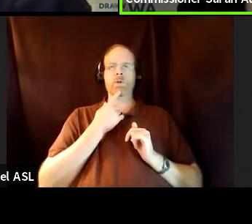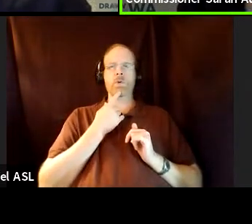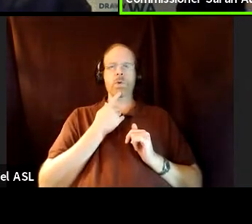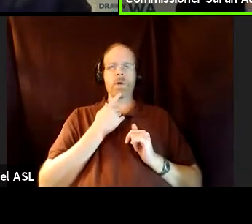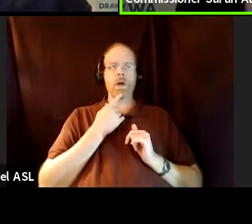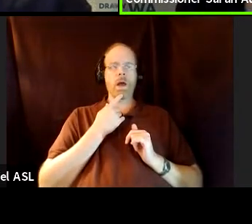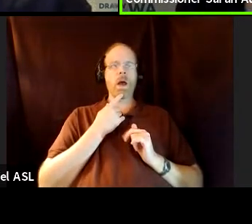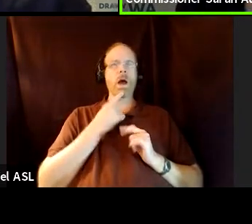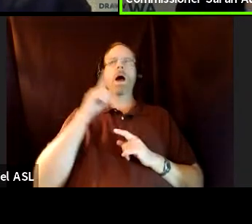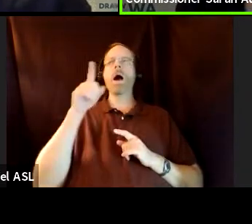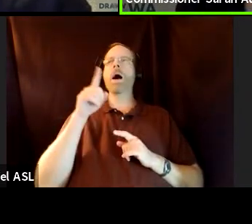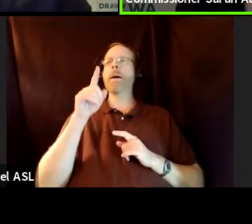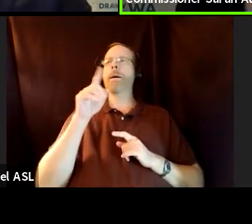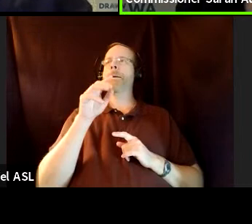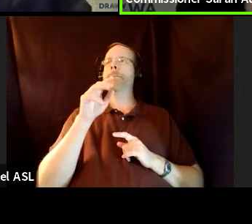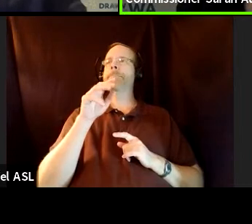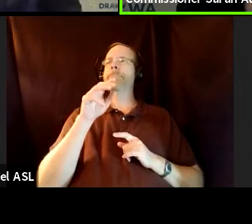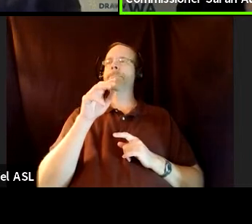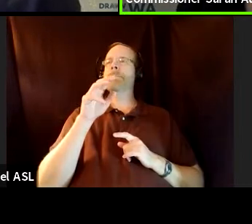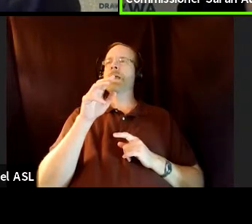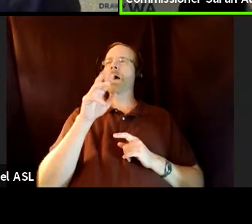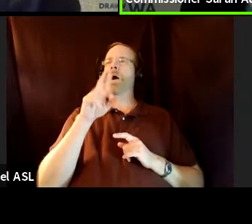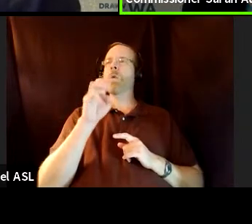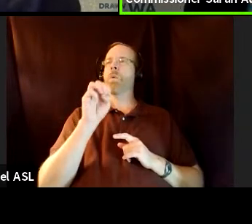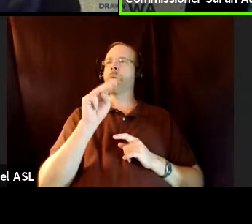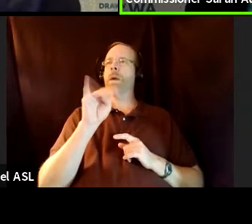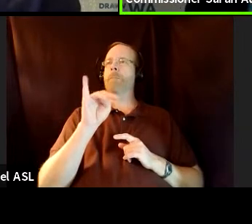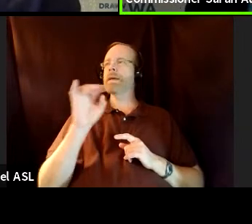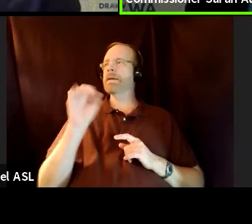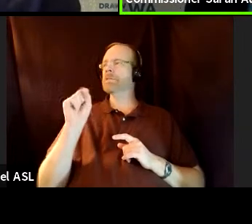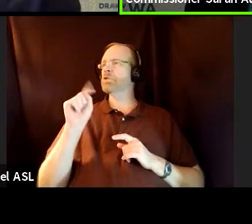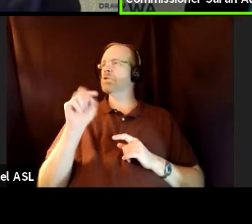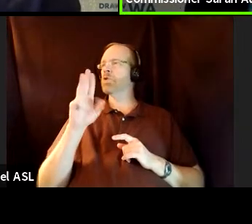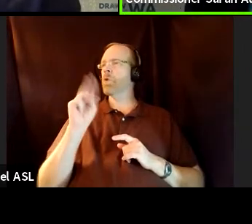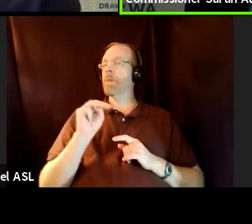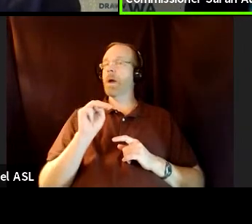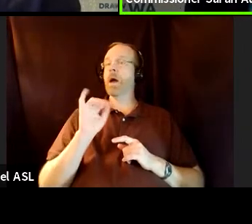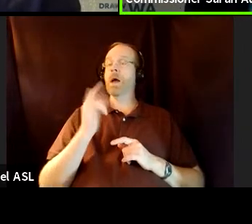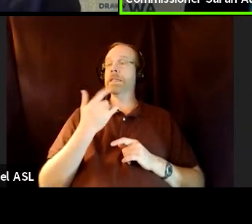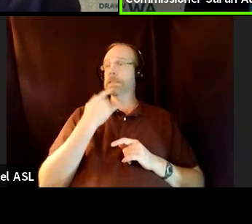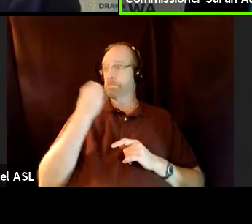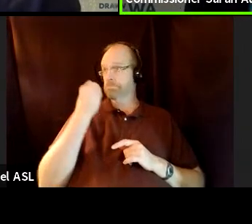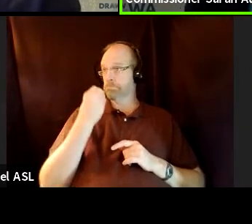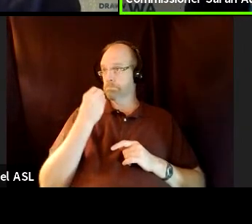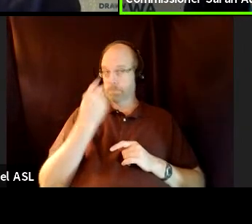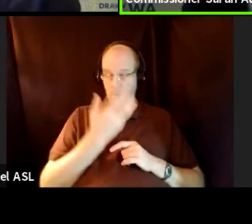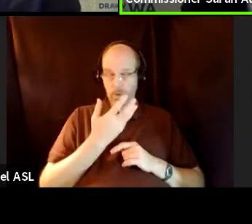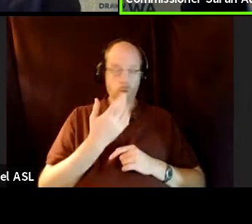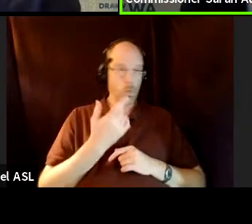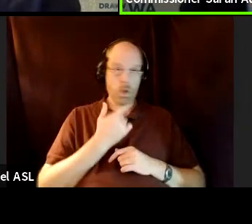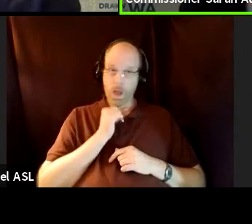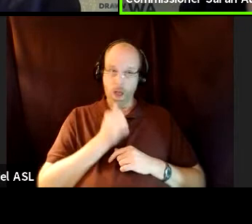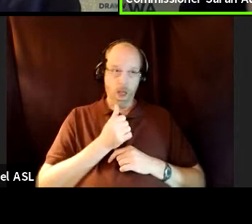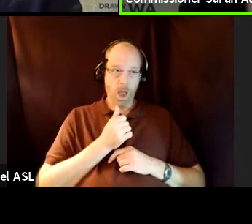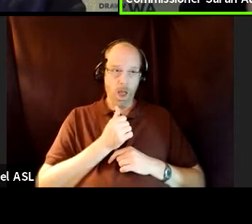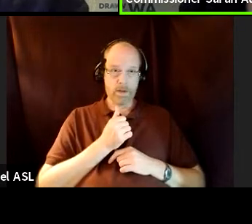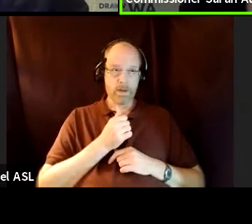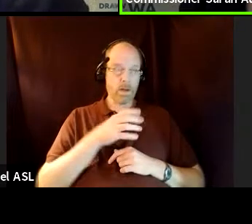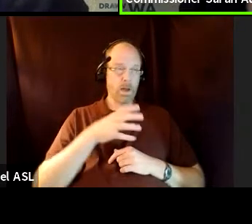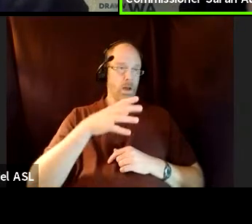Storr. And that is just simply to say that we have not